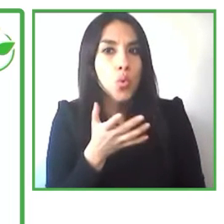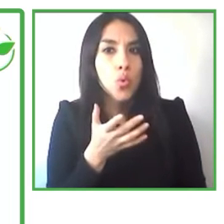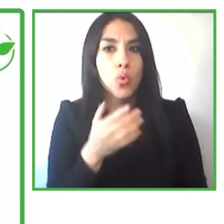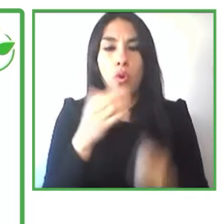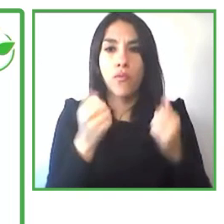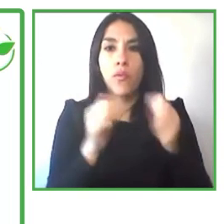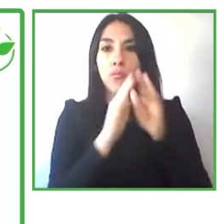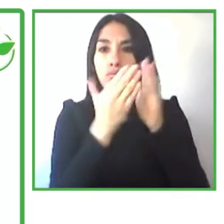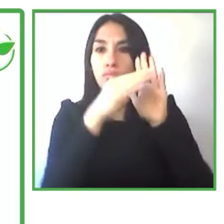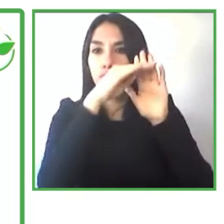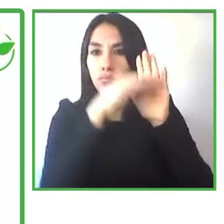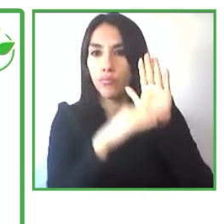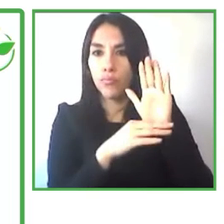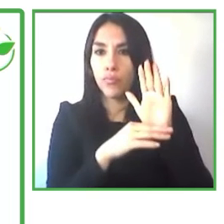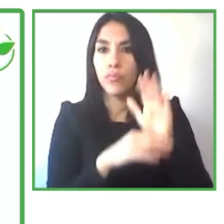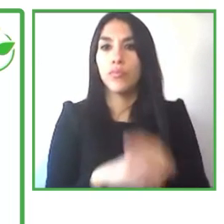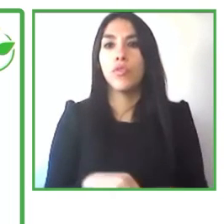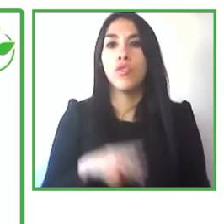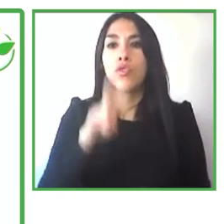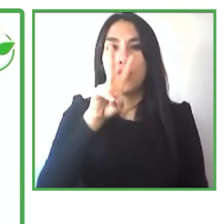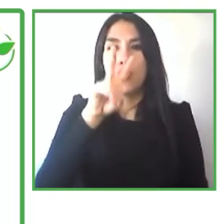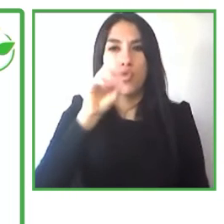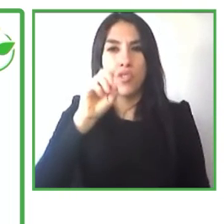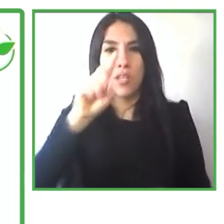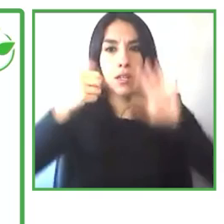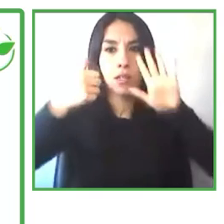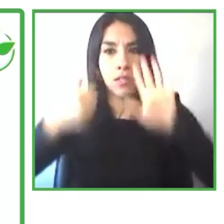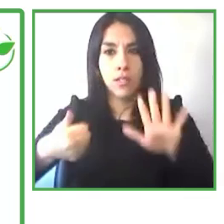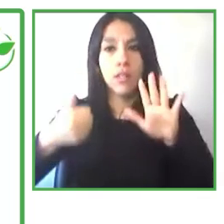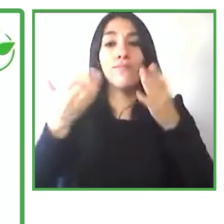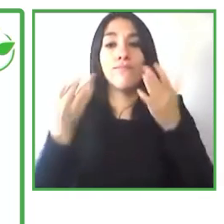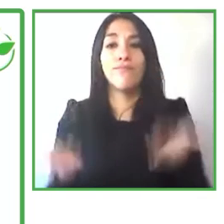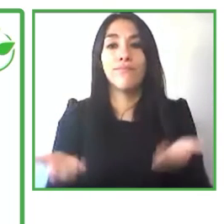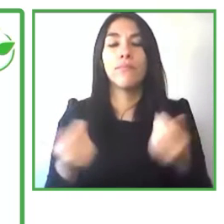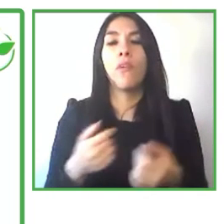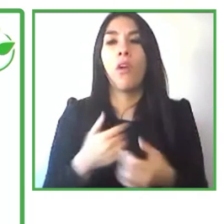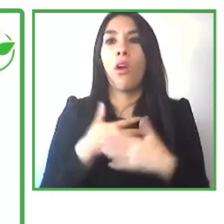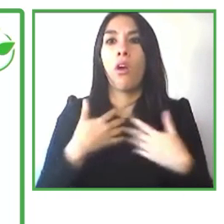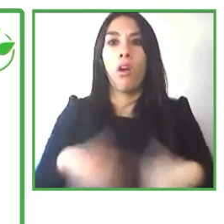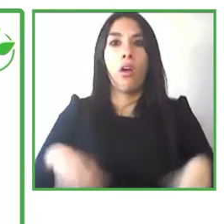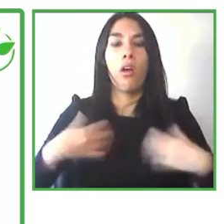tool, which you can fill in online on the website to see